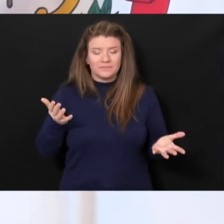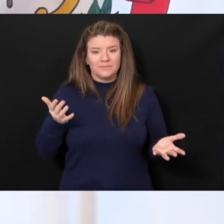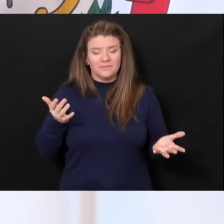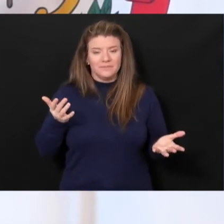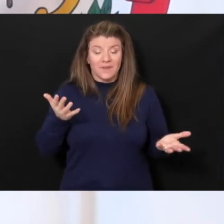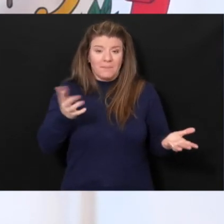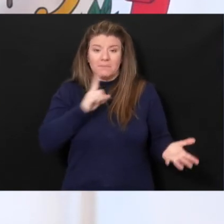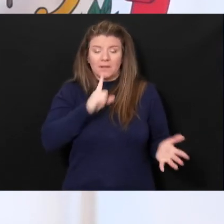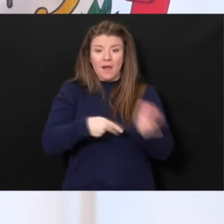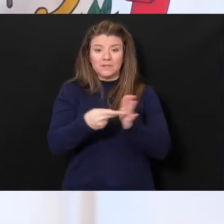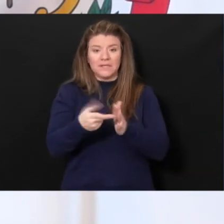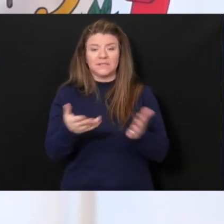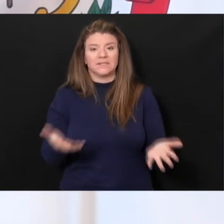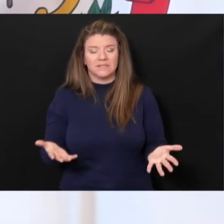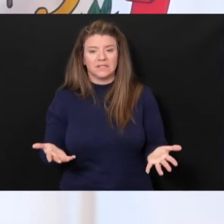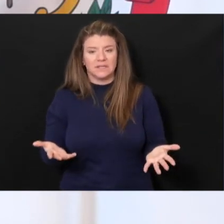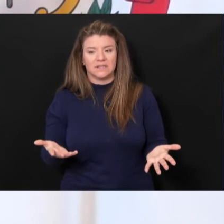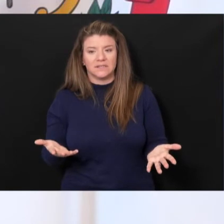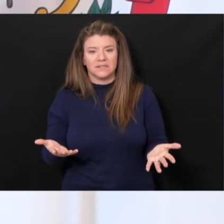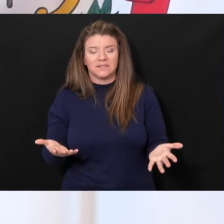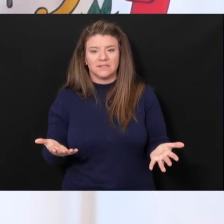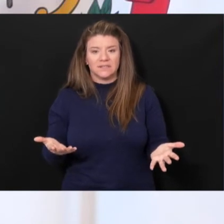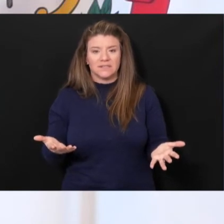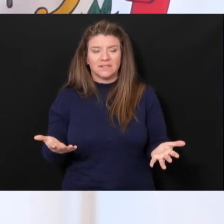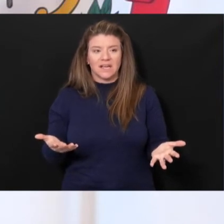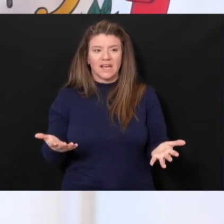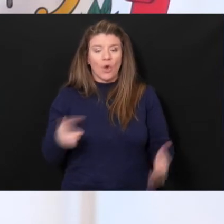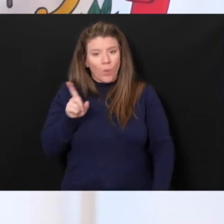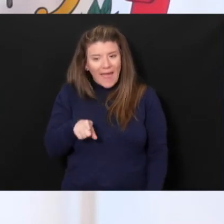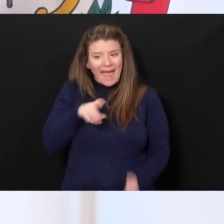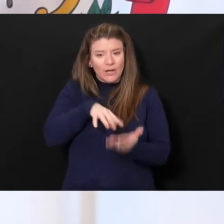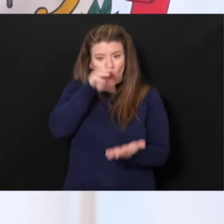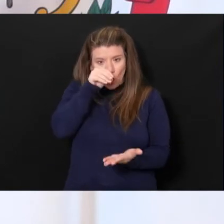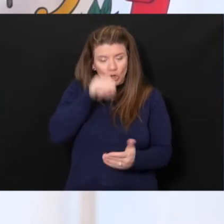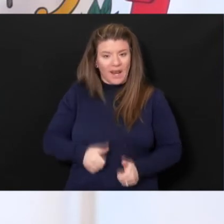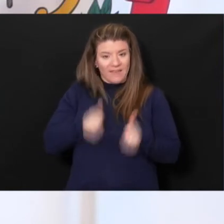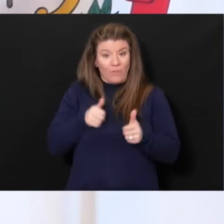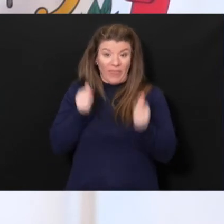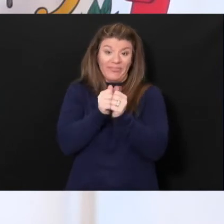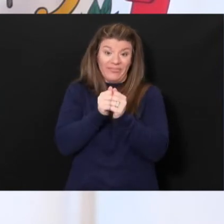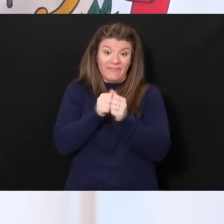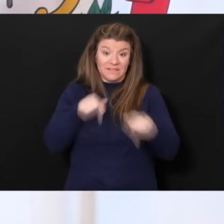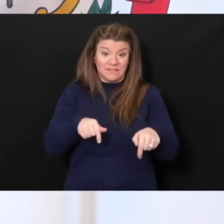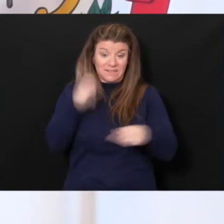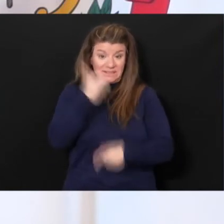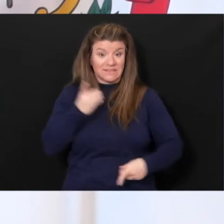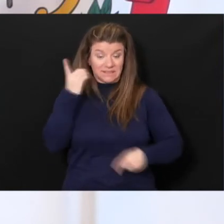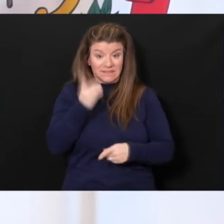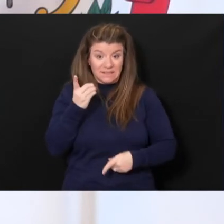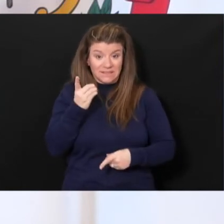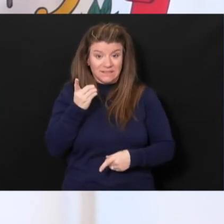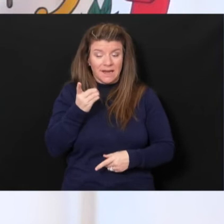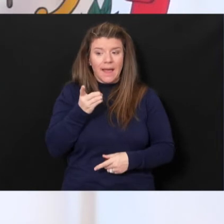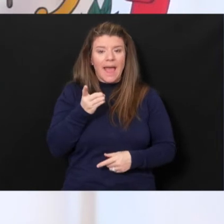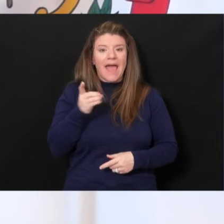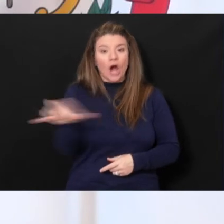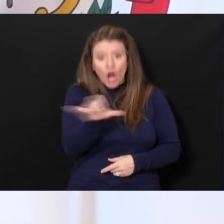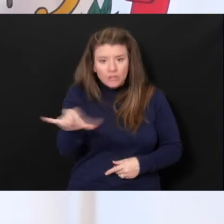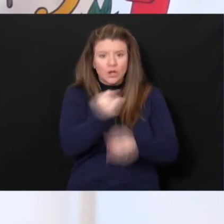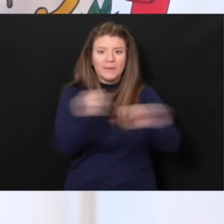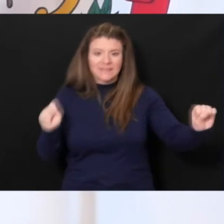just to tell it like it is, we had to learn to live with this. And we have to be as safe as we